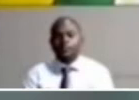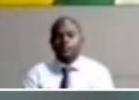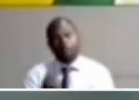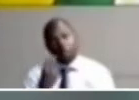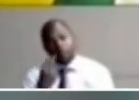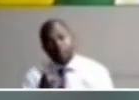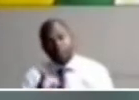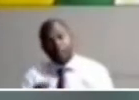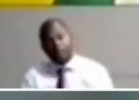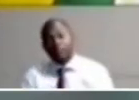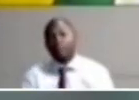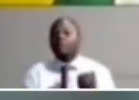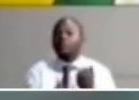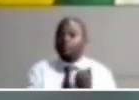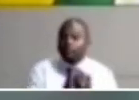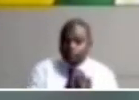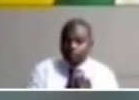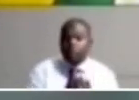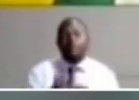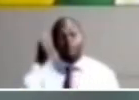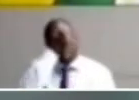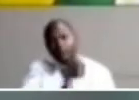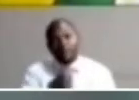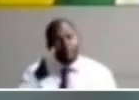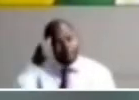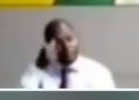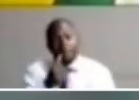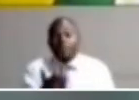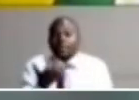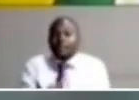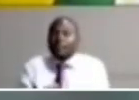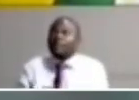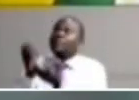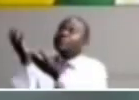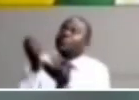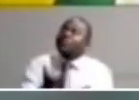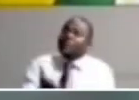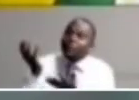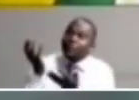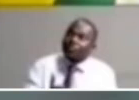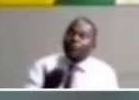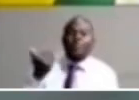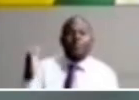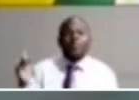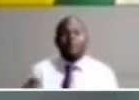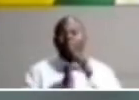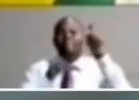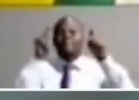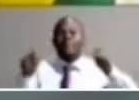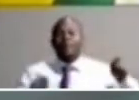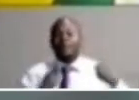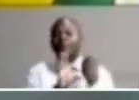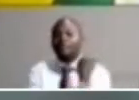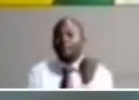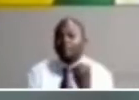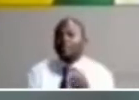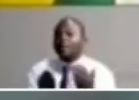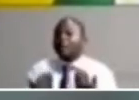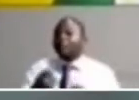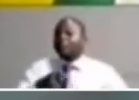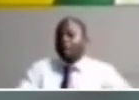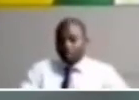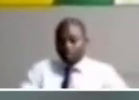You have seen how dangerous it is for Africa to excessively depend on imports from outside. This is the